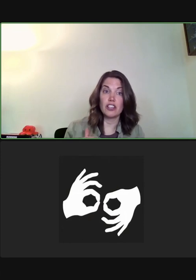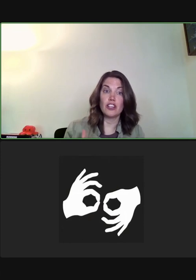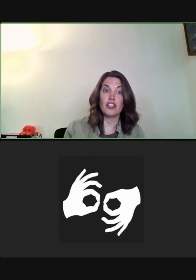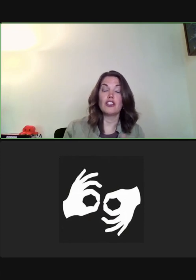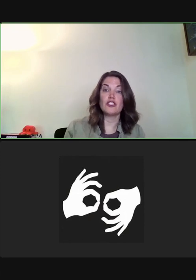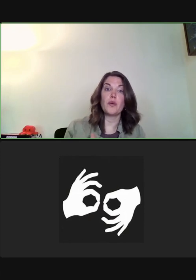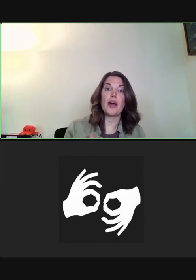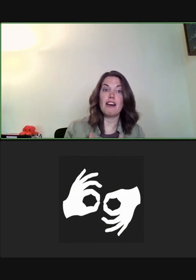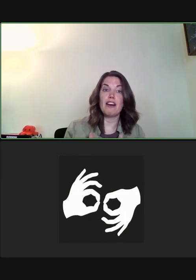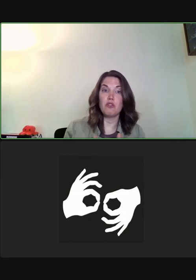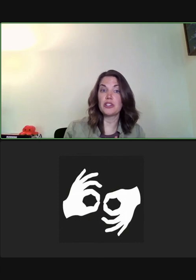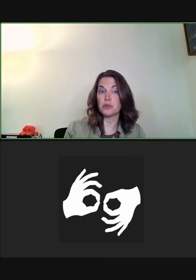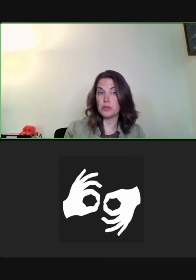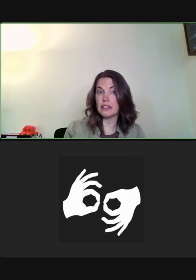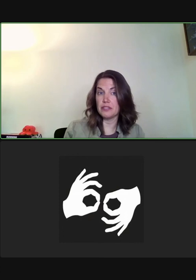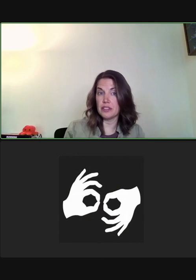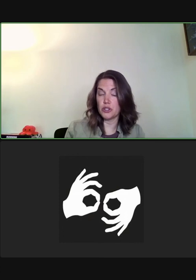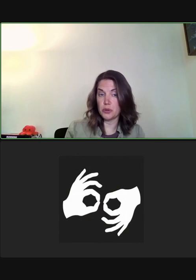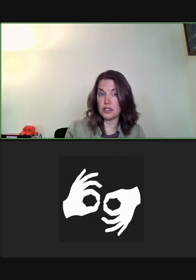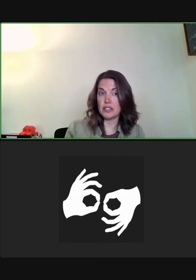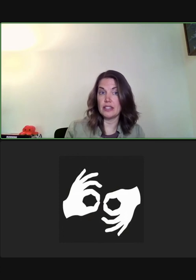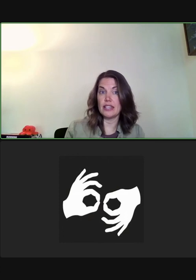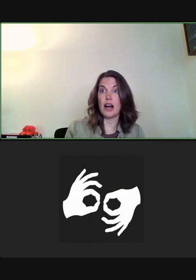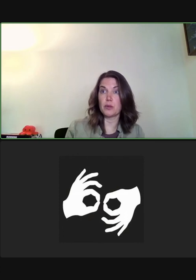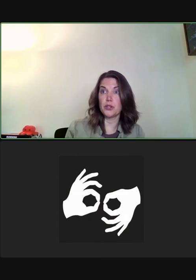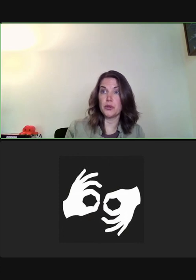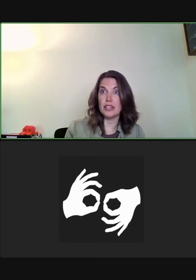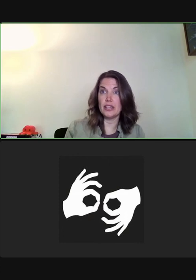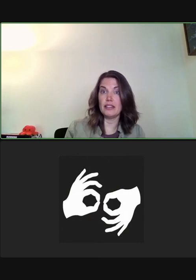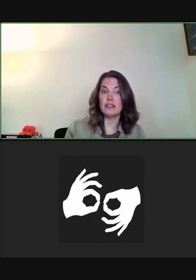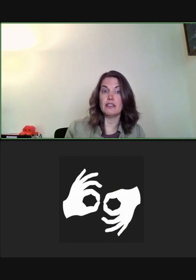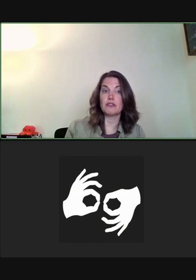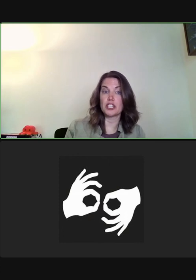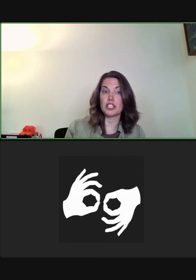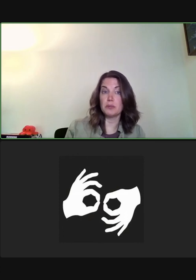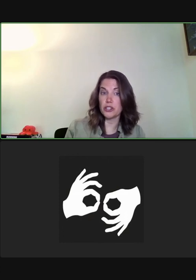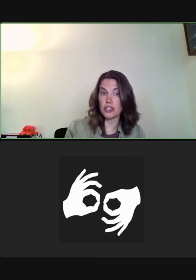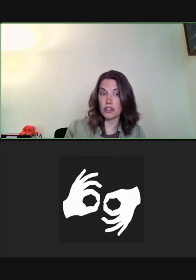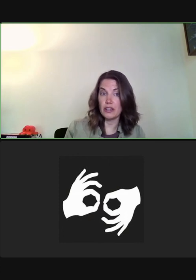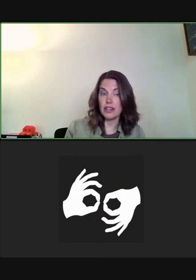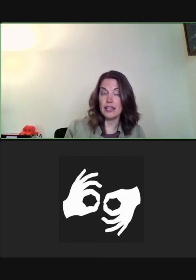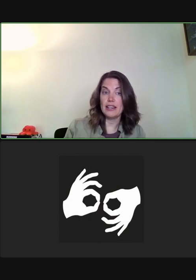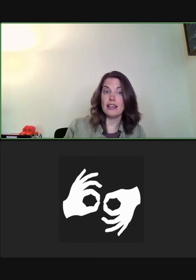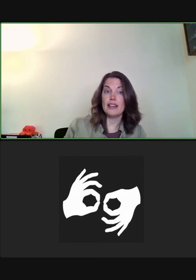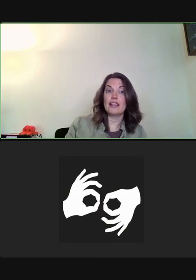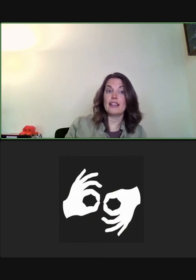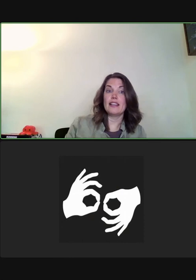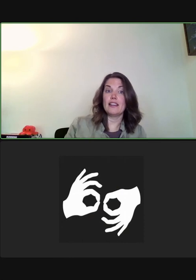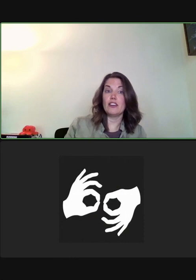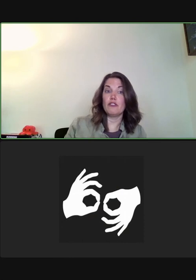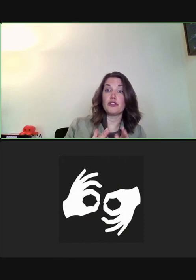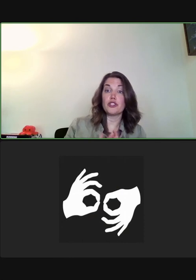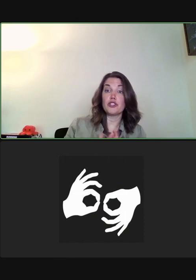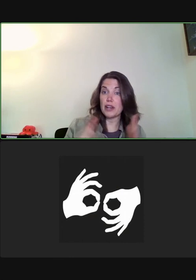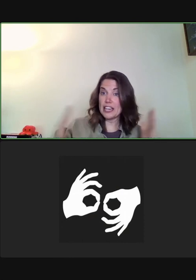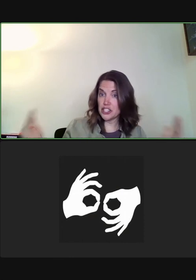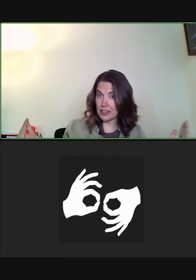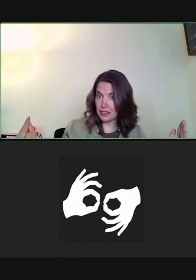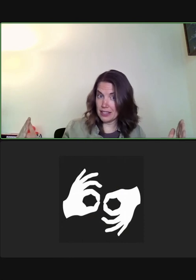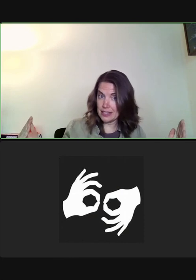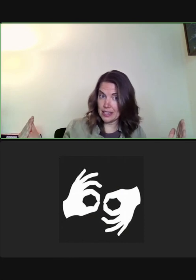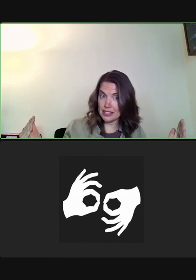start. So have we truly given our students the opportunity for exposure for